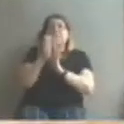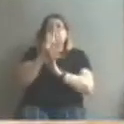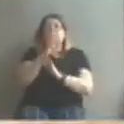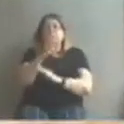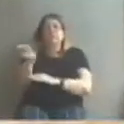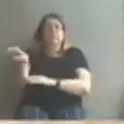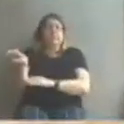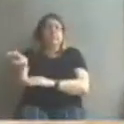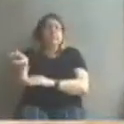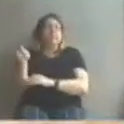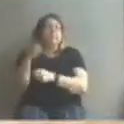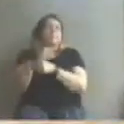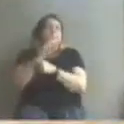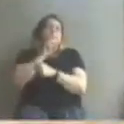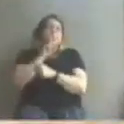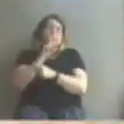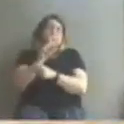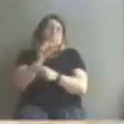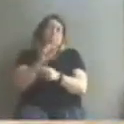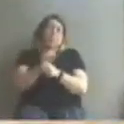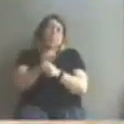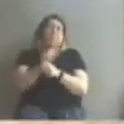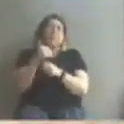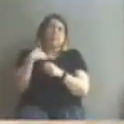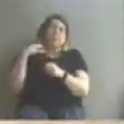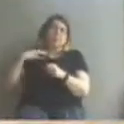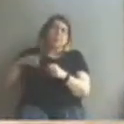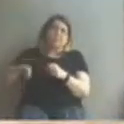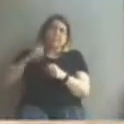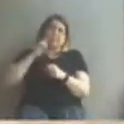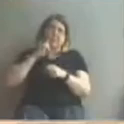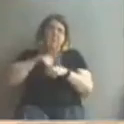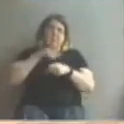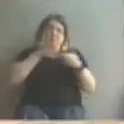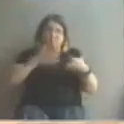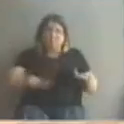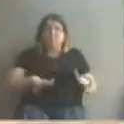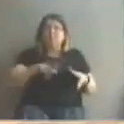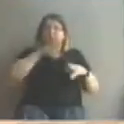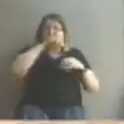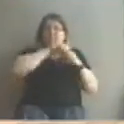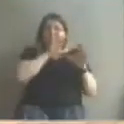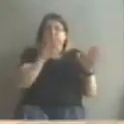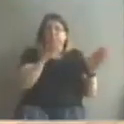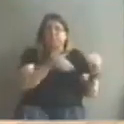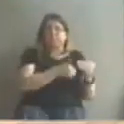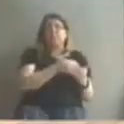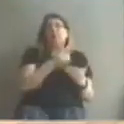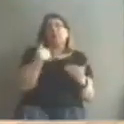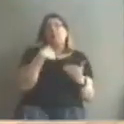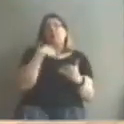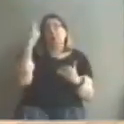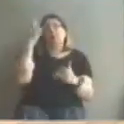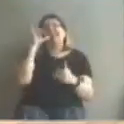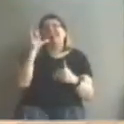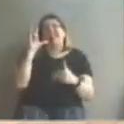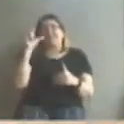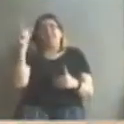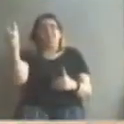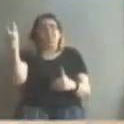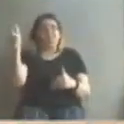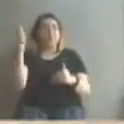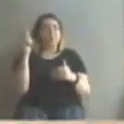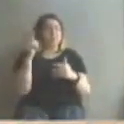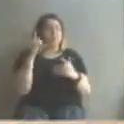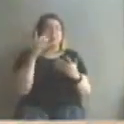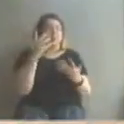make sure that the work is done and the student has credit for that time they've already been in the classroom. We're finding that stuff out later and after the departure,